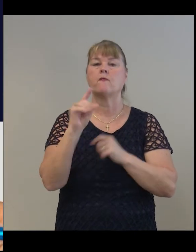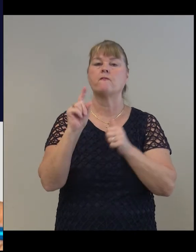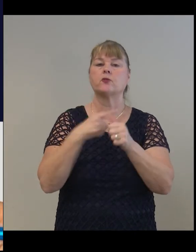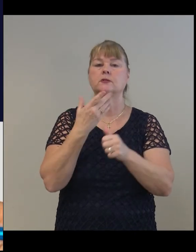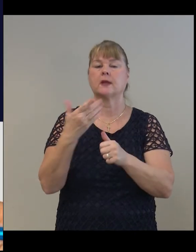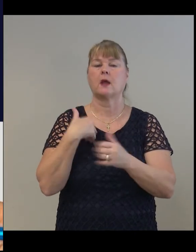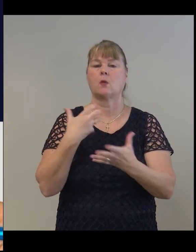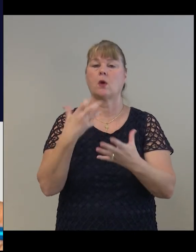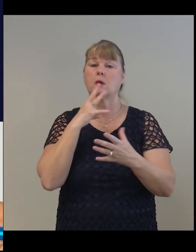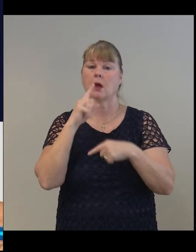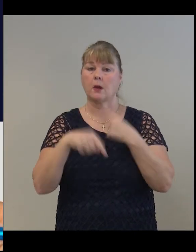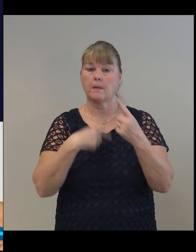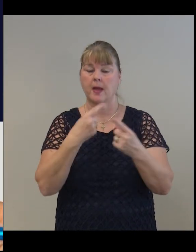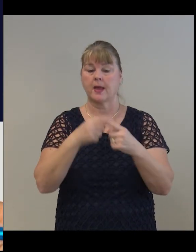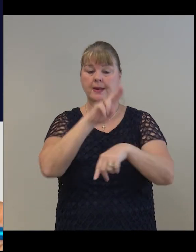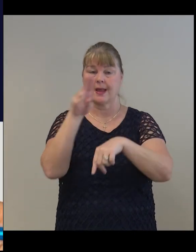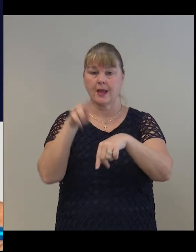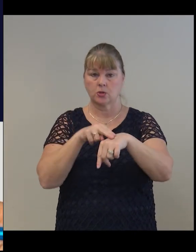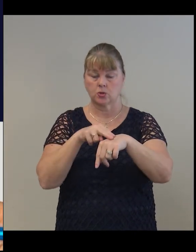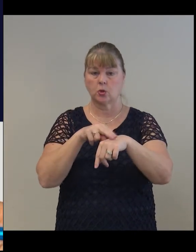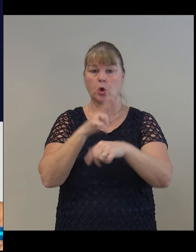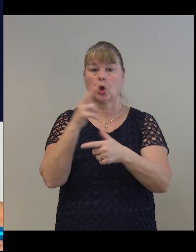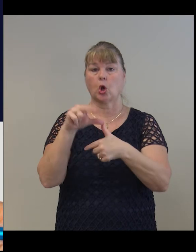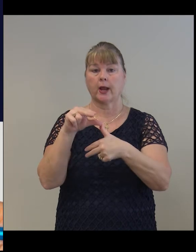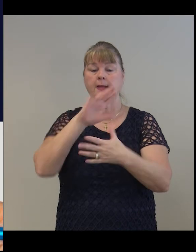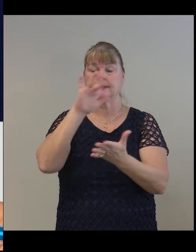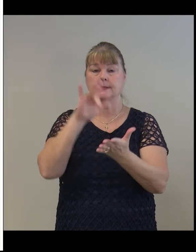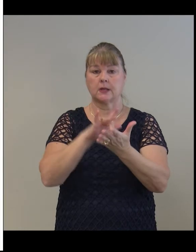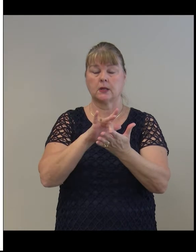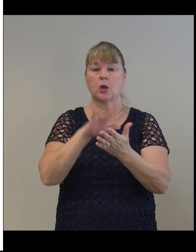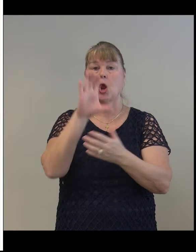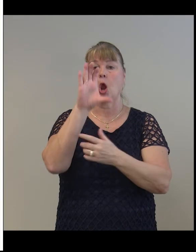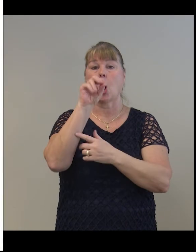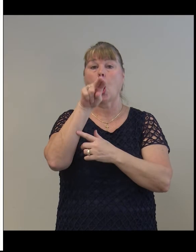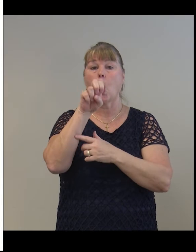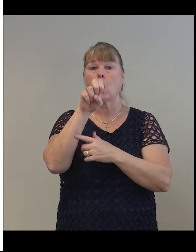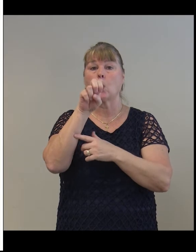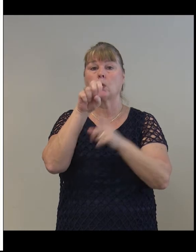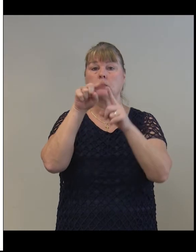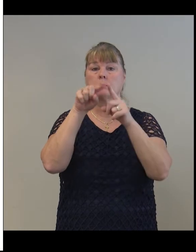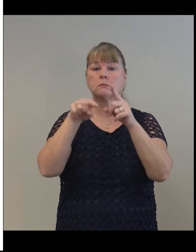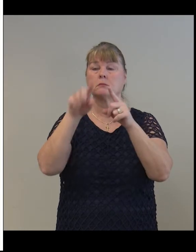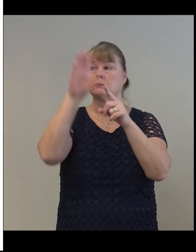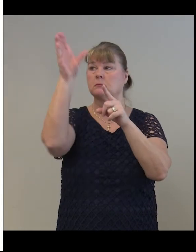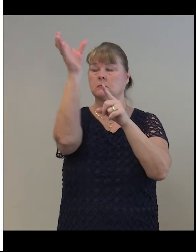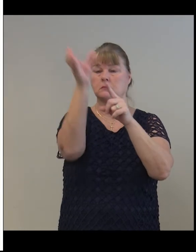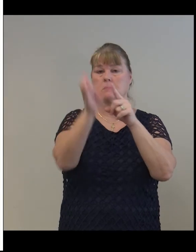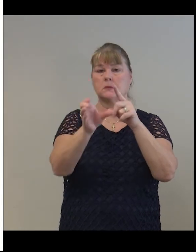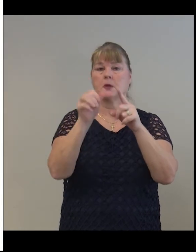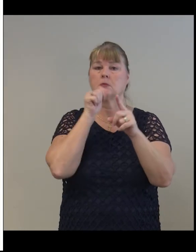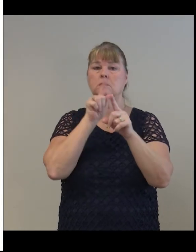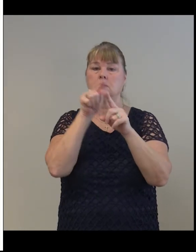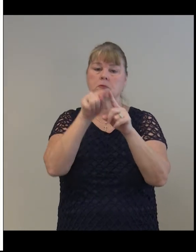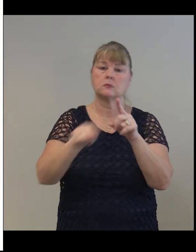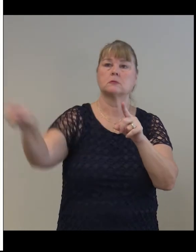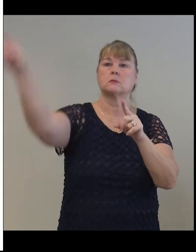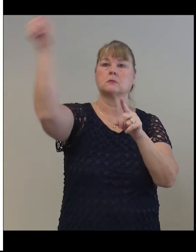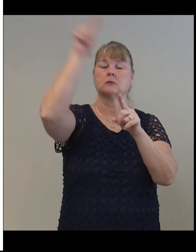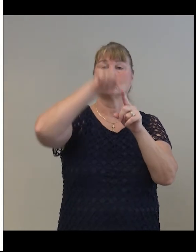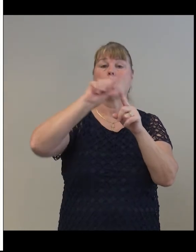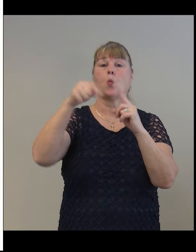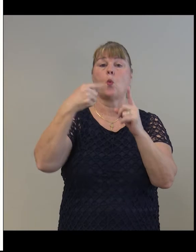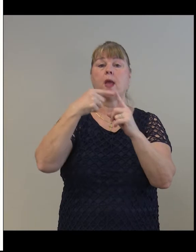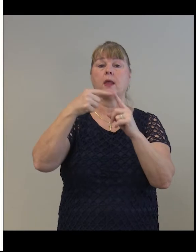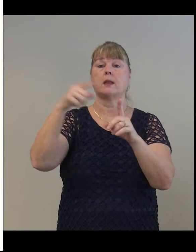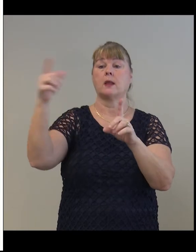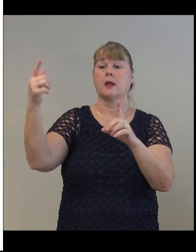One of the first things that I want to talk about is the National Hurricane Center's cone of uncertainty. When a storm is heading towards the